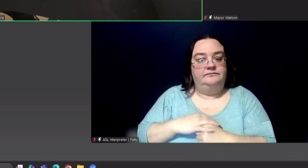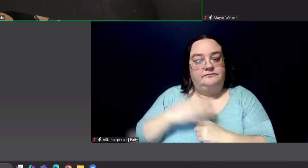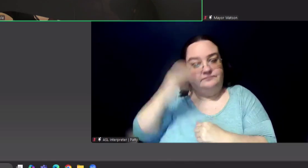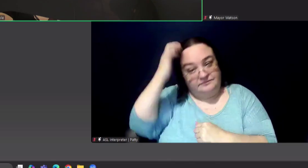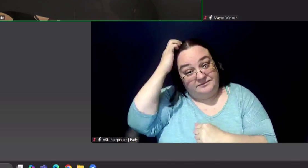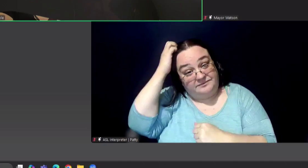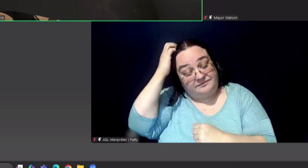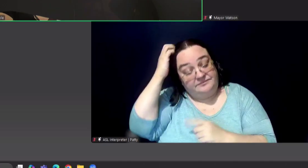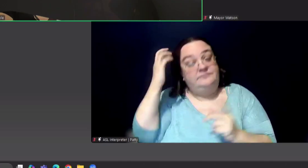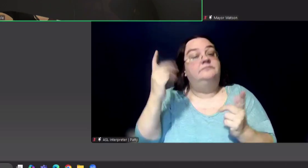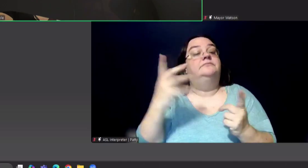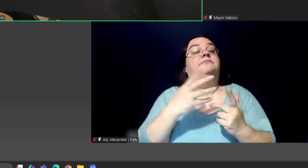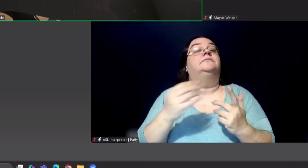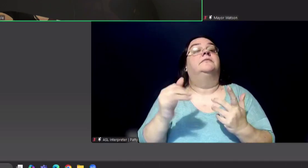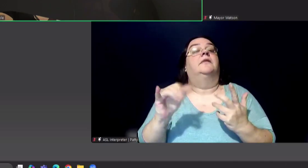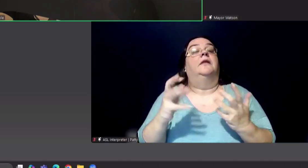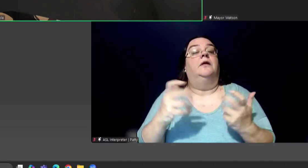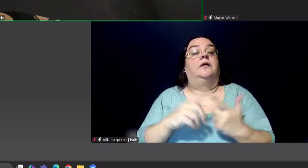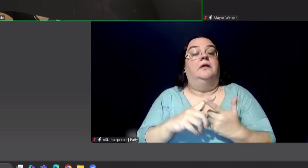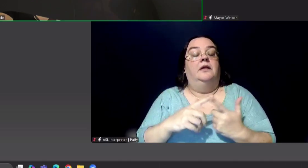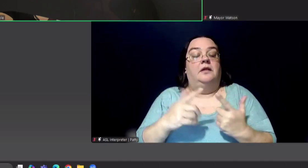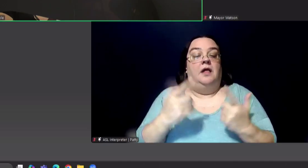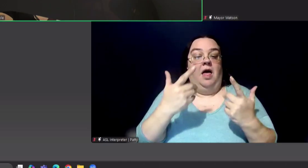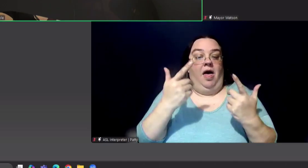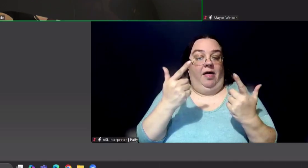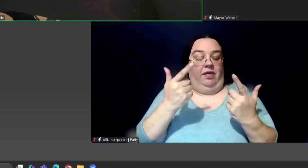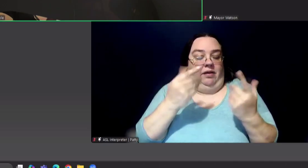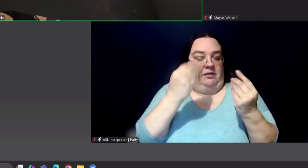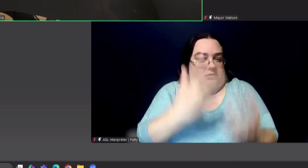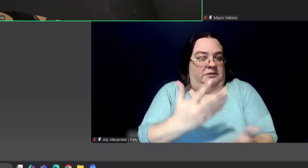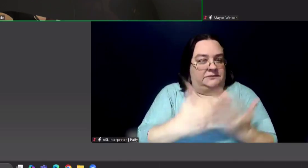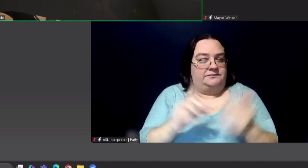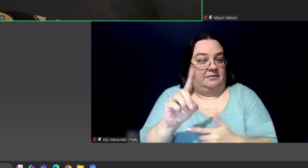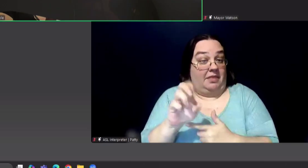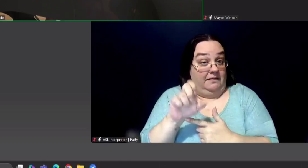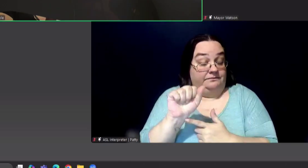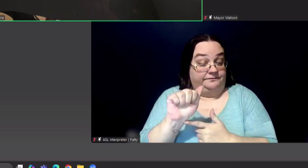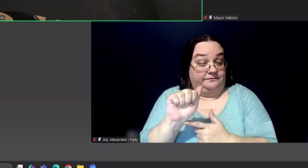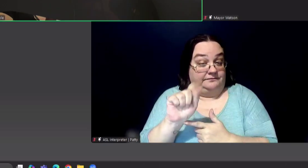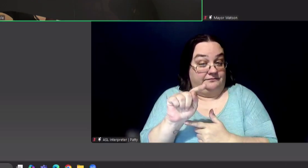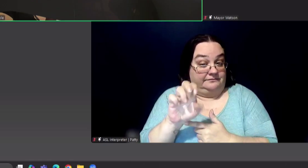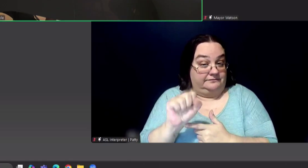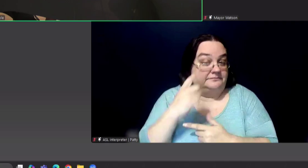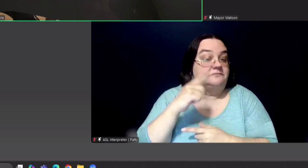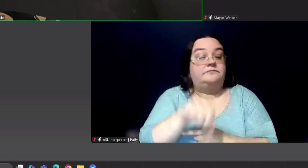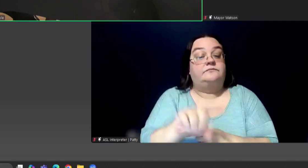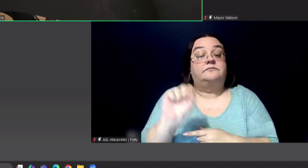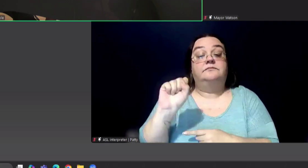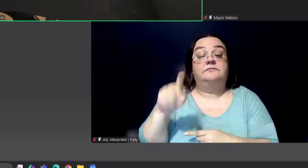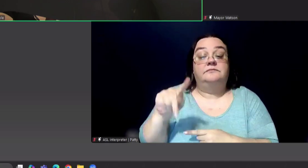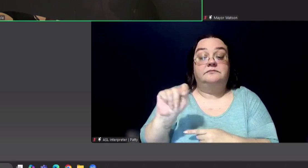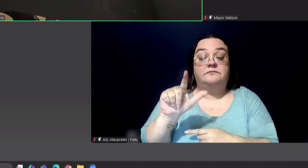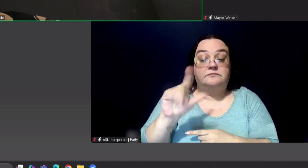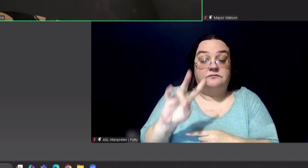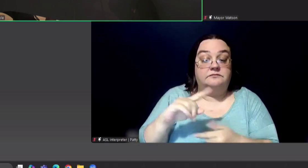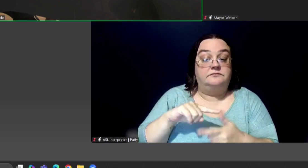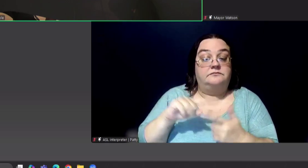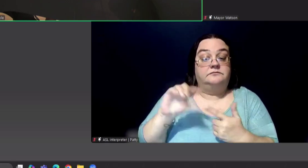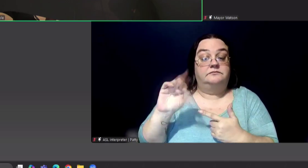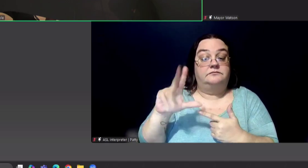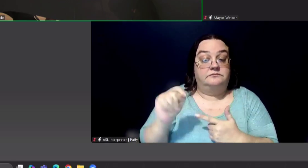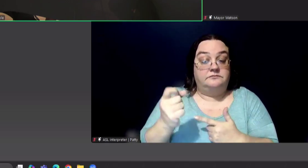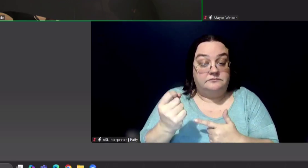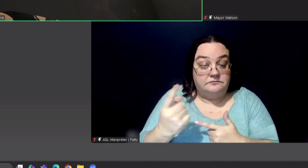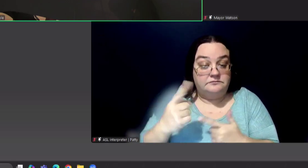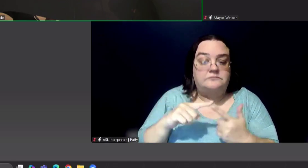council, just wanted to throw some dates out to you all for September the 27th, October the 11th, or October